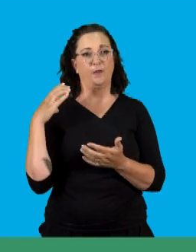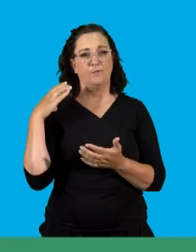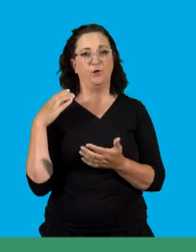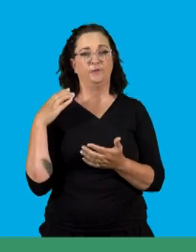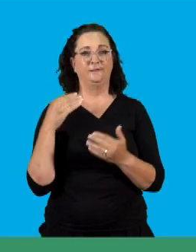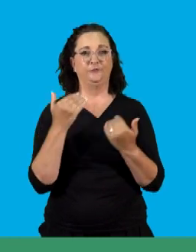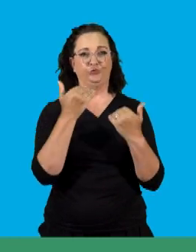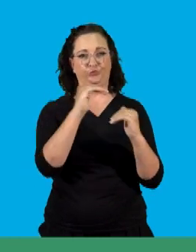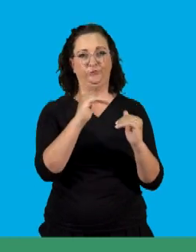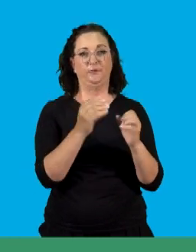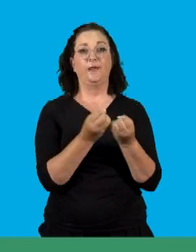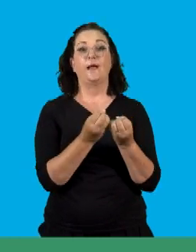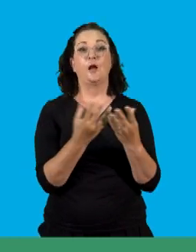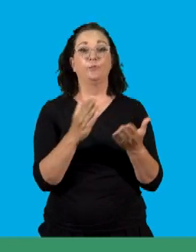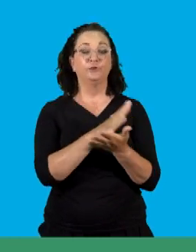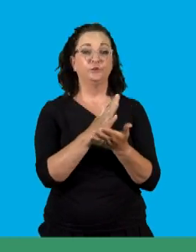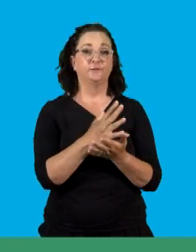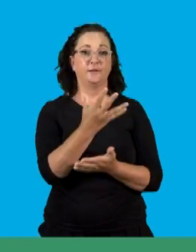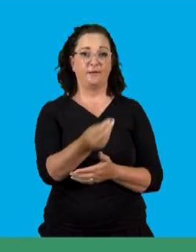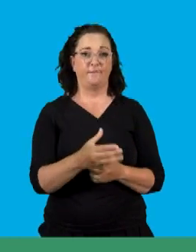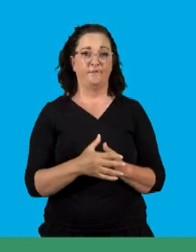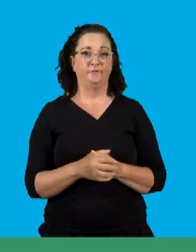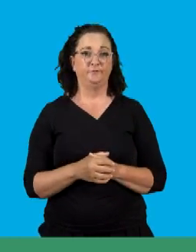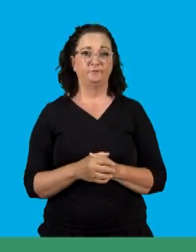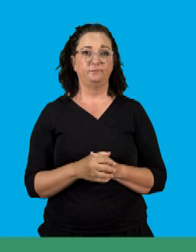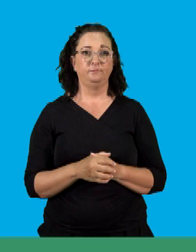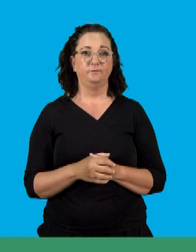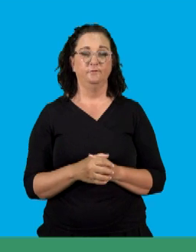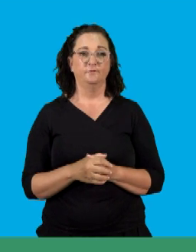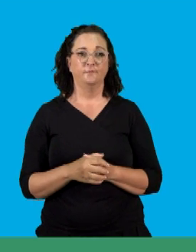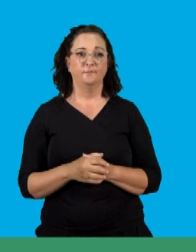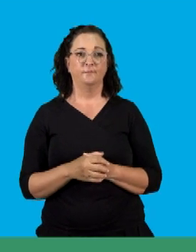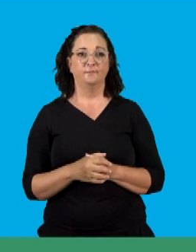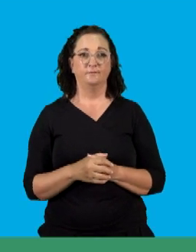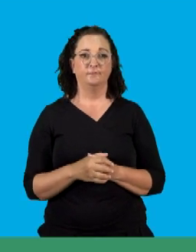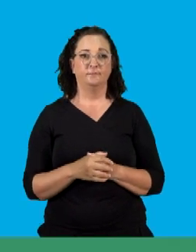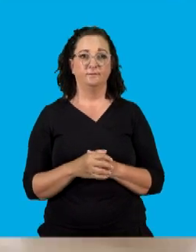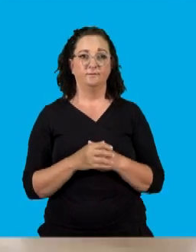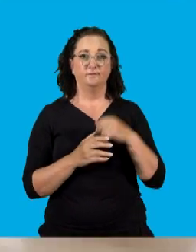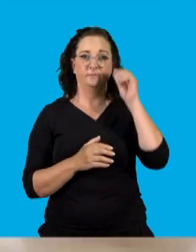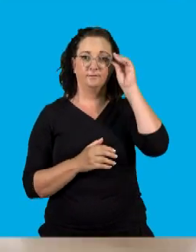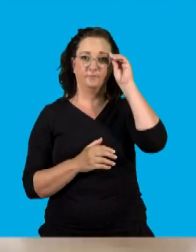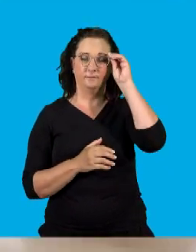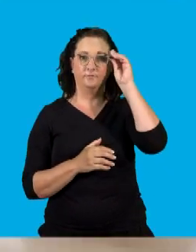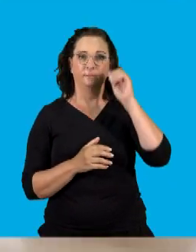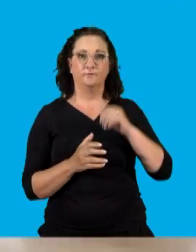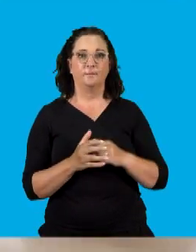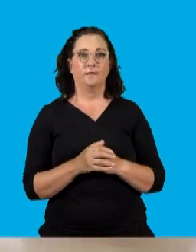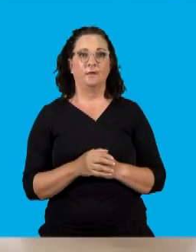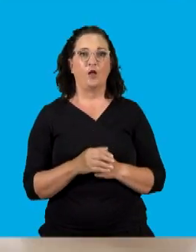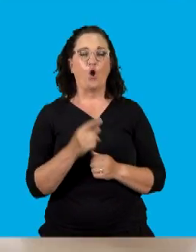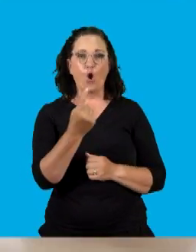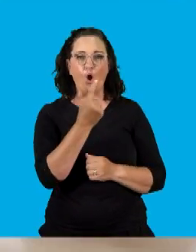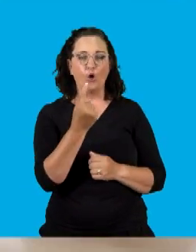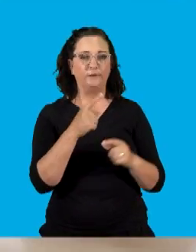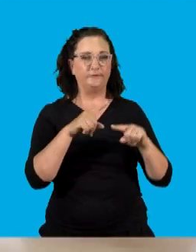shares they own. So basically, in a private company, it simply means that shareholders do not have unlimited liability. They